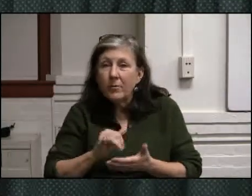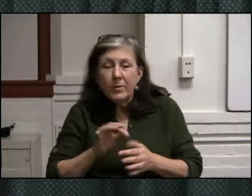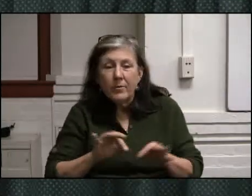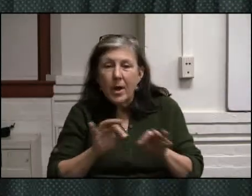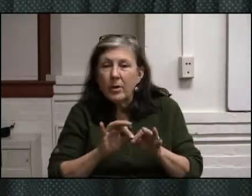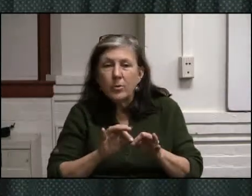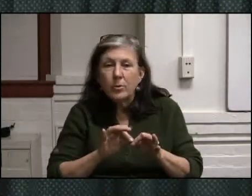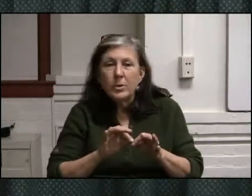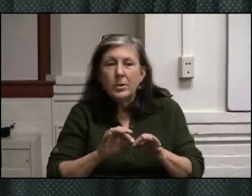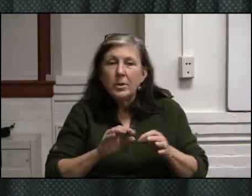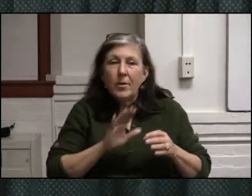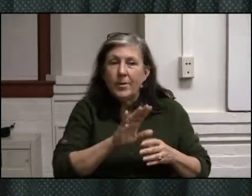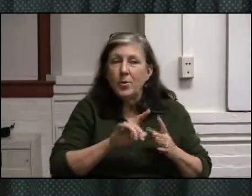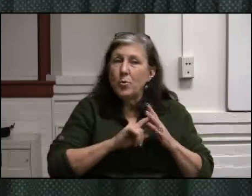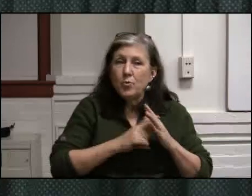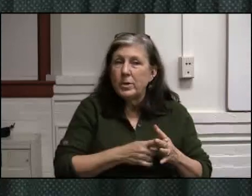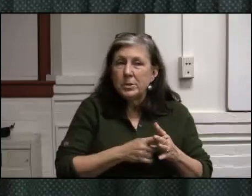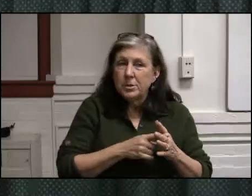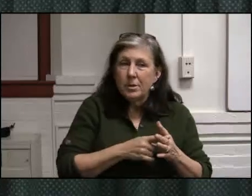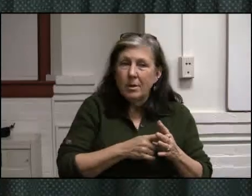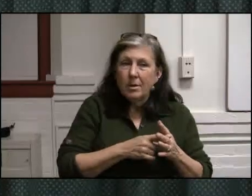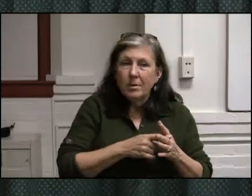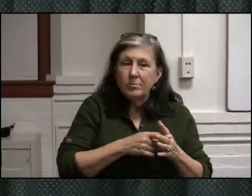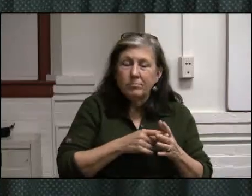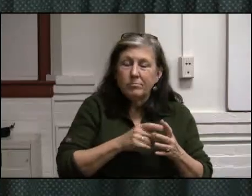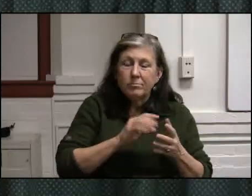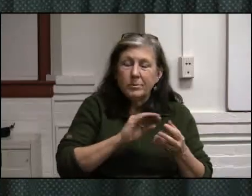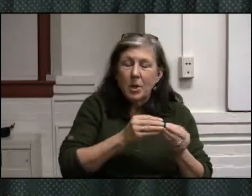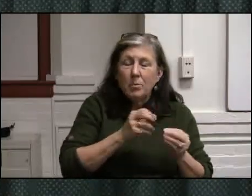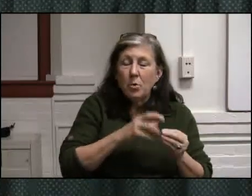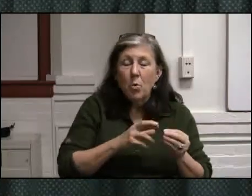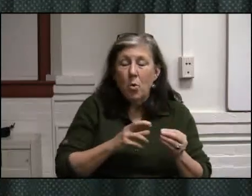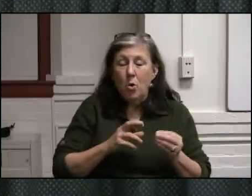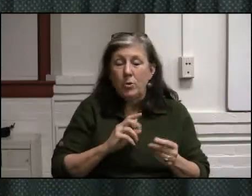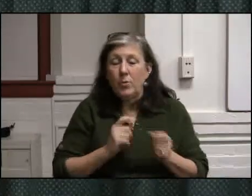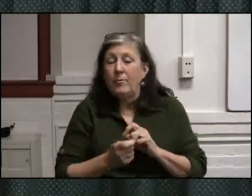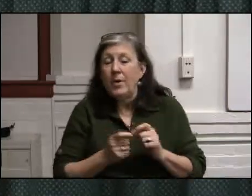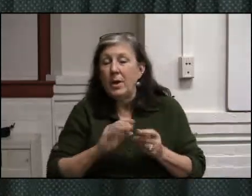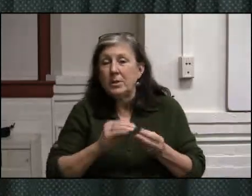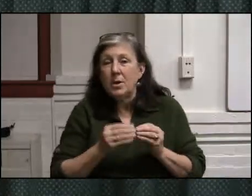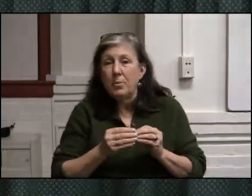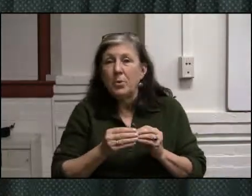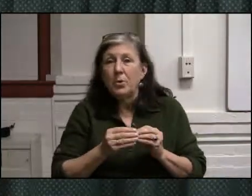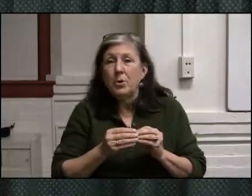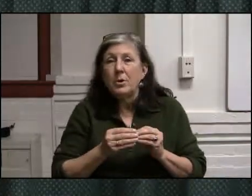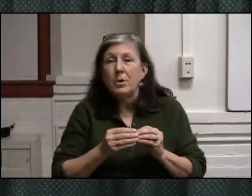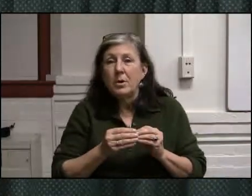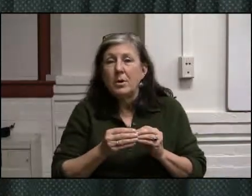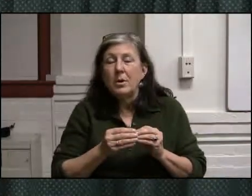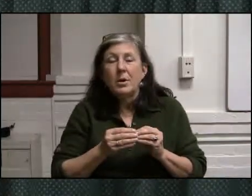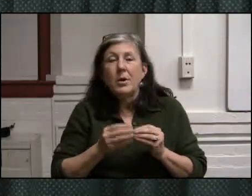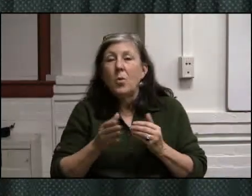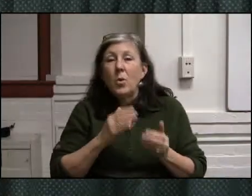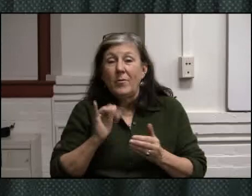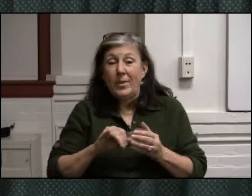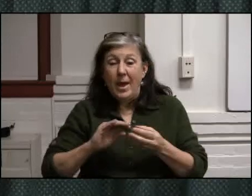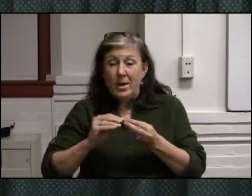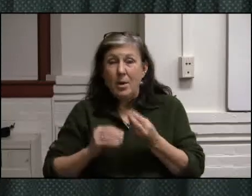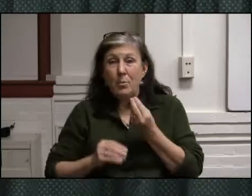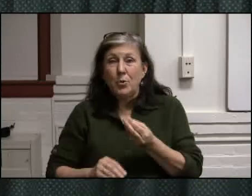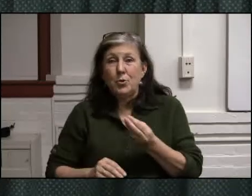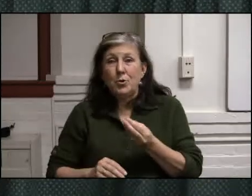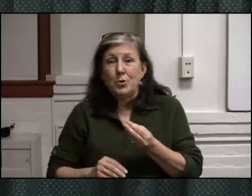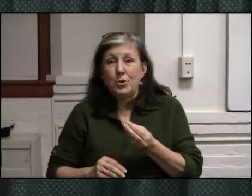been the original number or this revised number or something else at the outcome of the grievance process, whatever that number